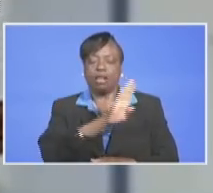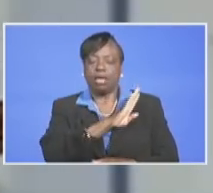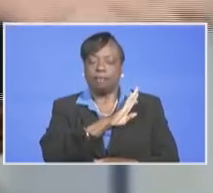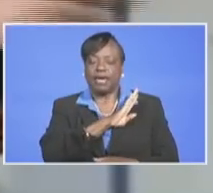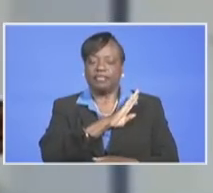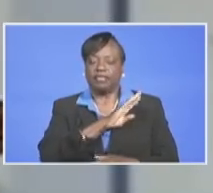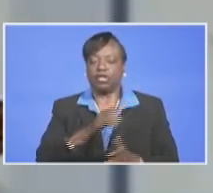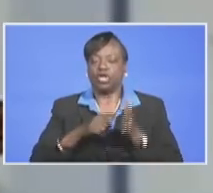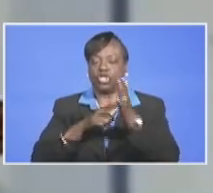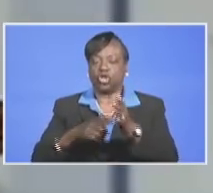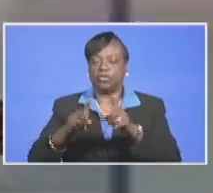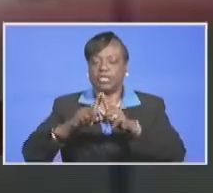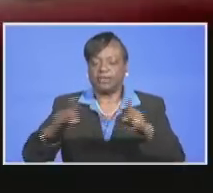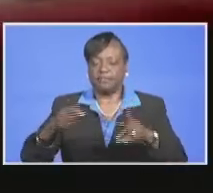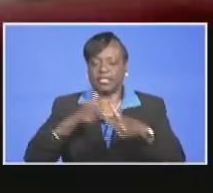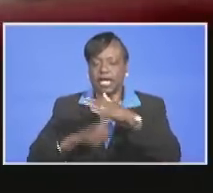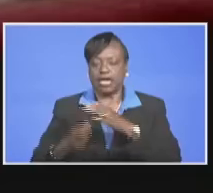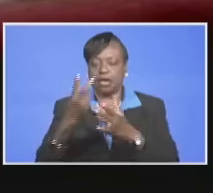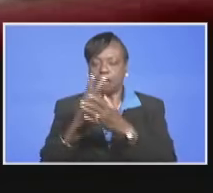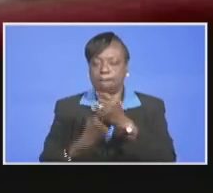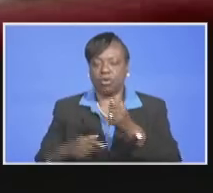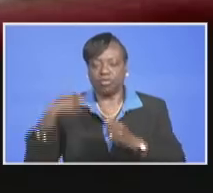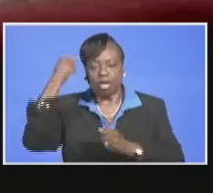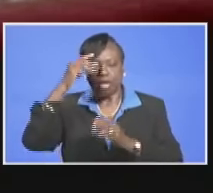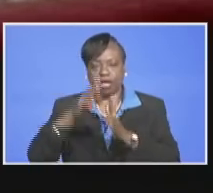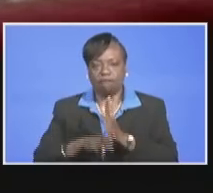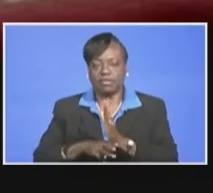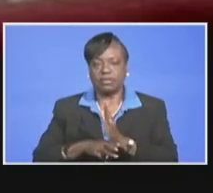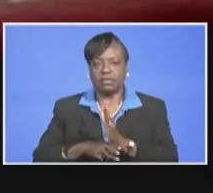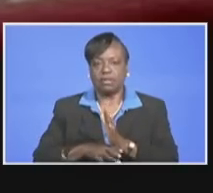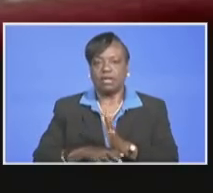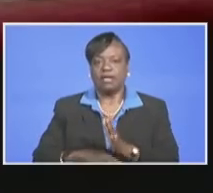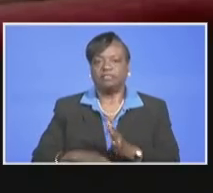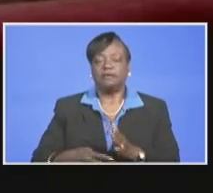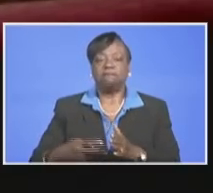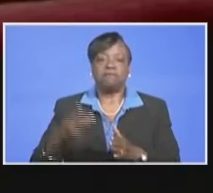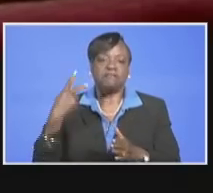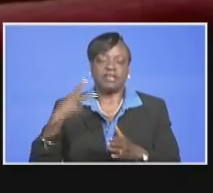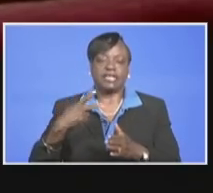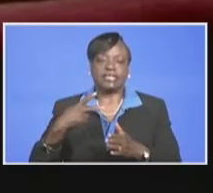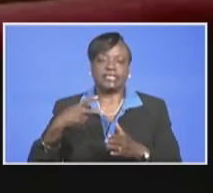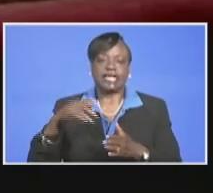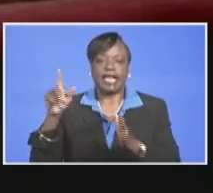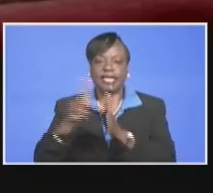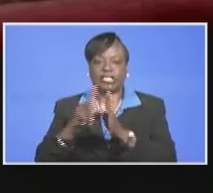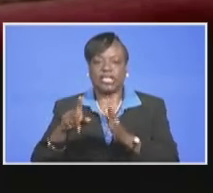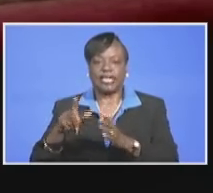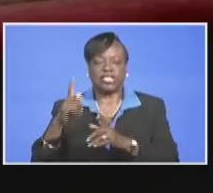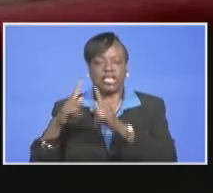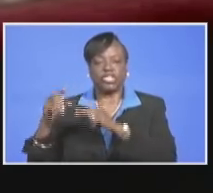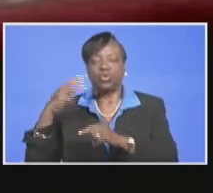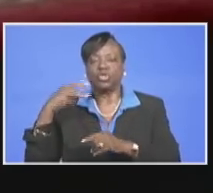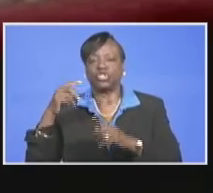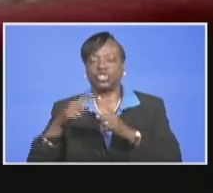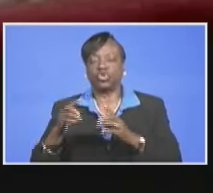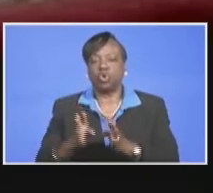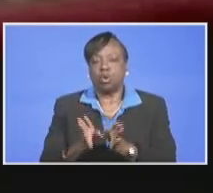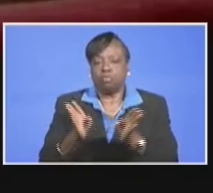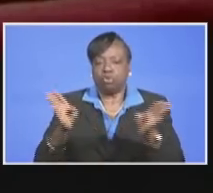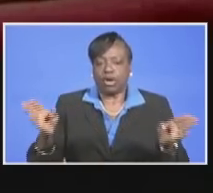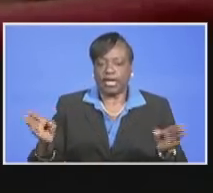the differences under both governments. The previous piece of legislation, he said, was too broad and could involve